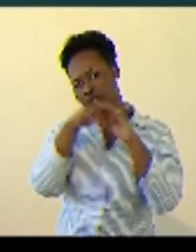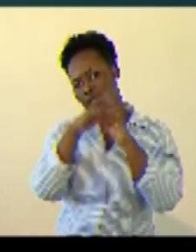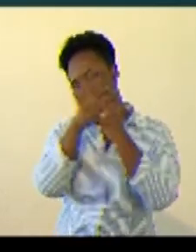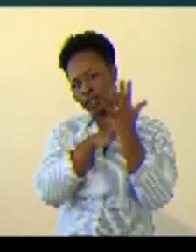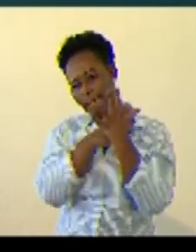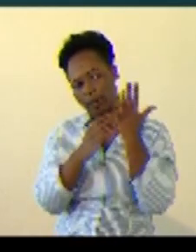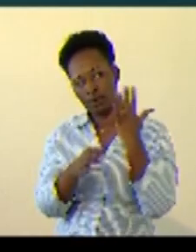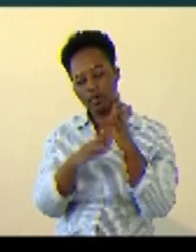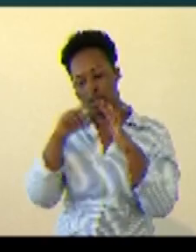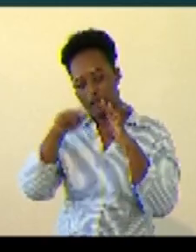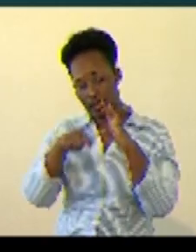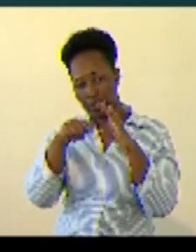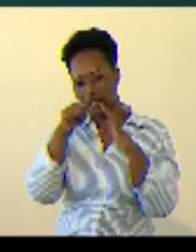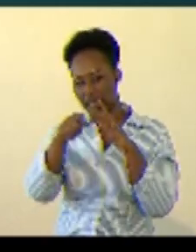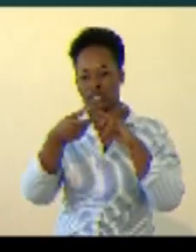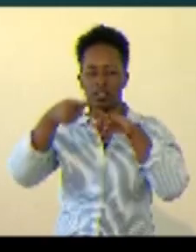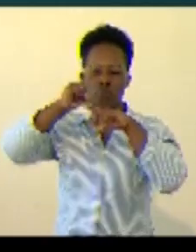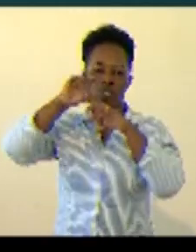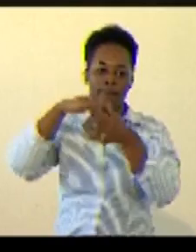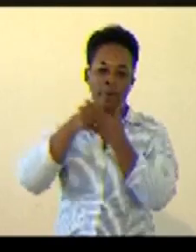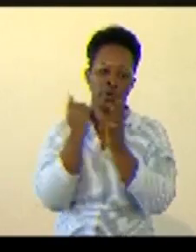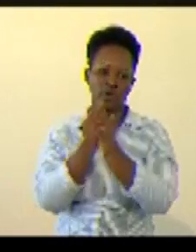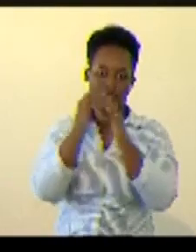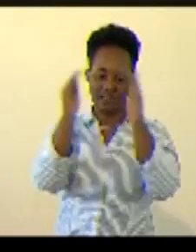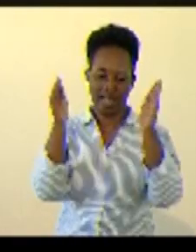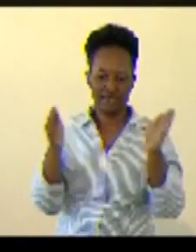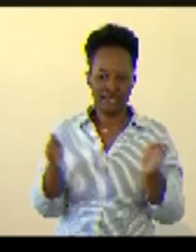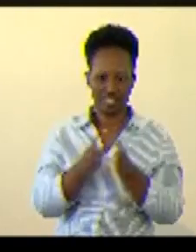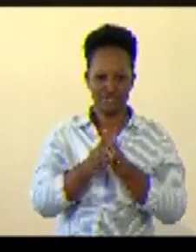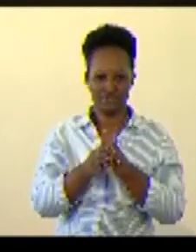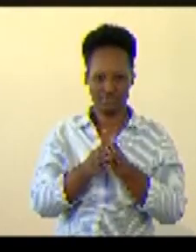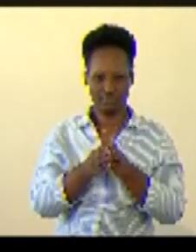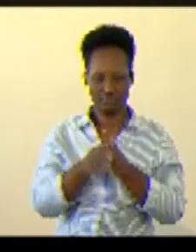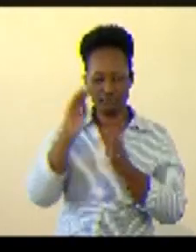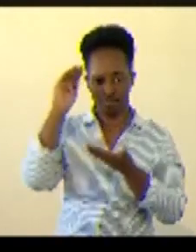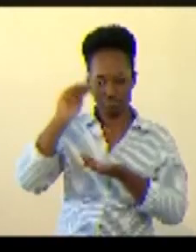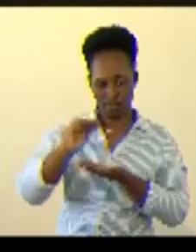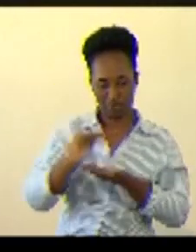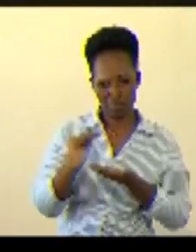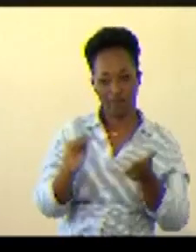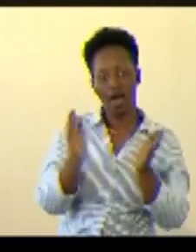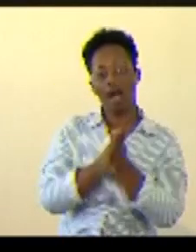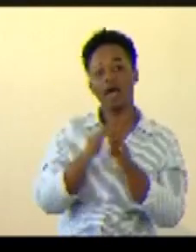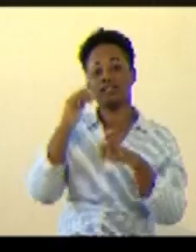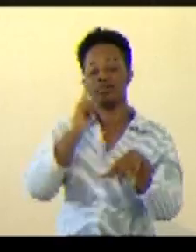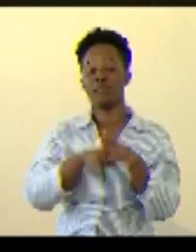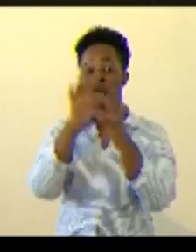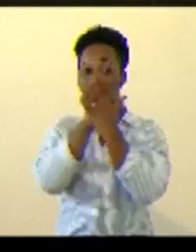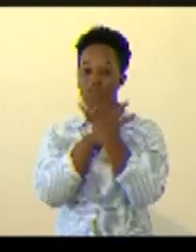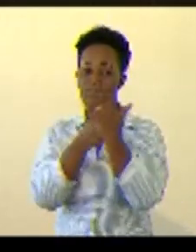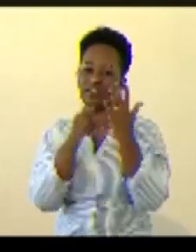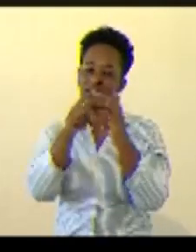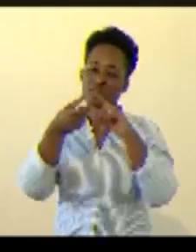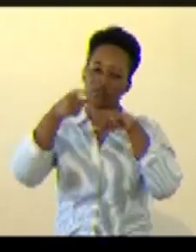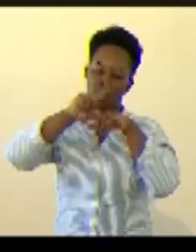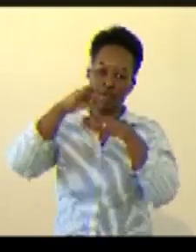Down in a group, it decreases because the size is increasing. And across the period, it increases